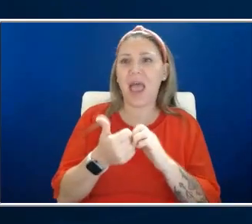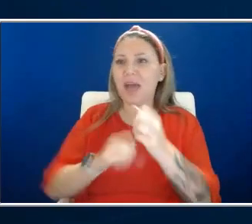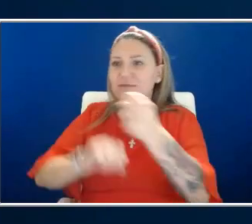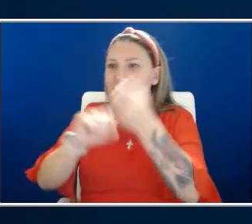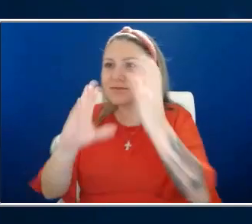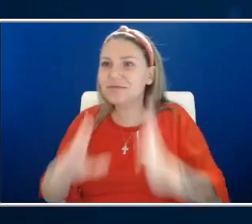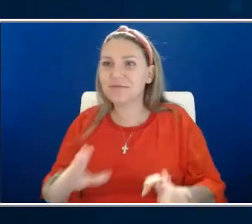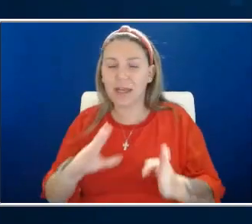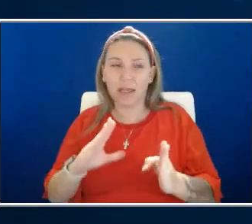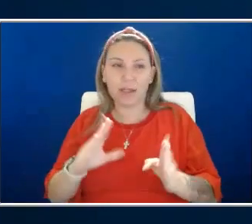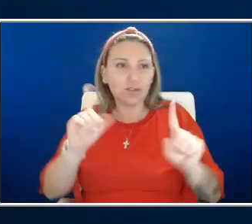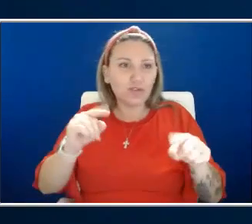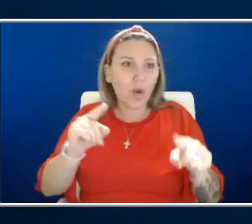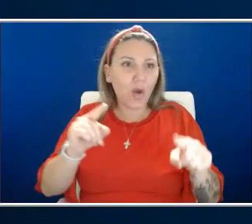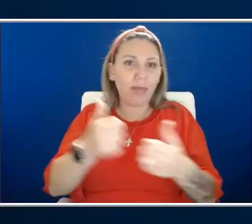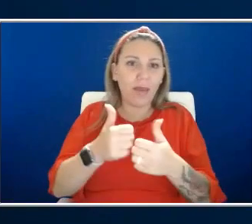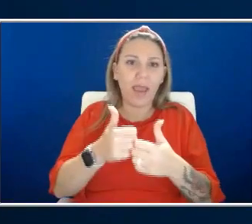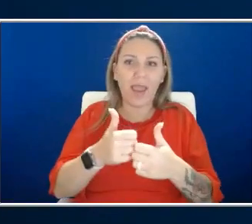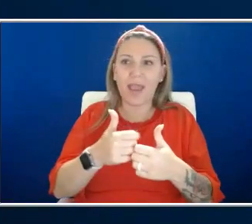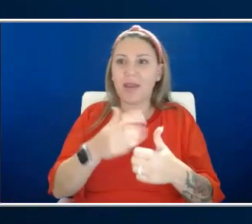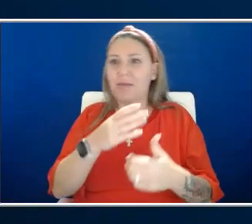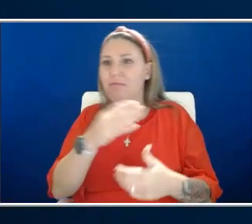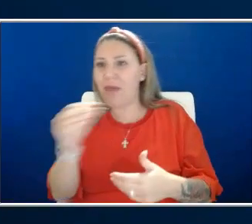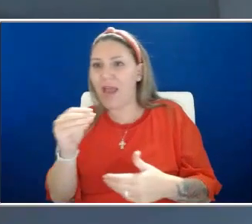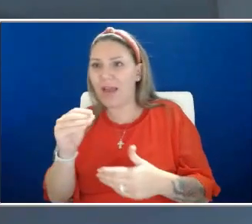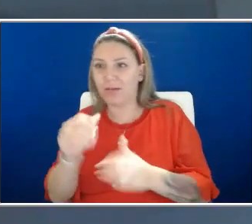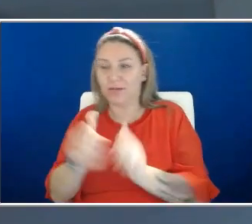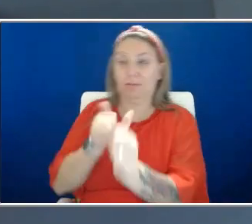game. Yeah, I think that